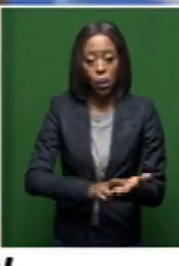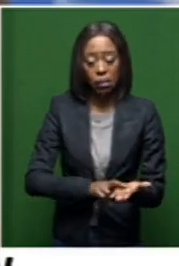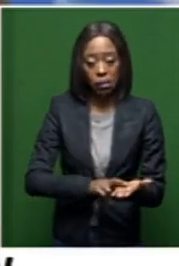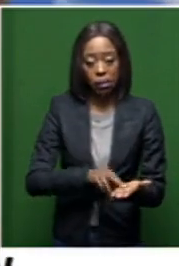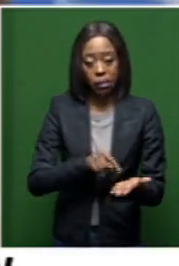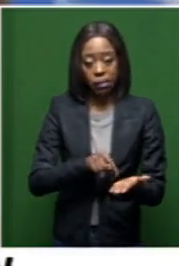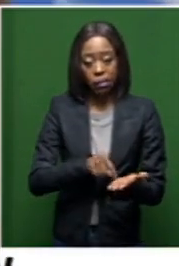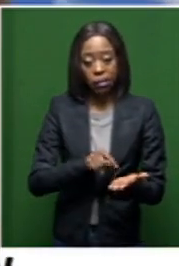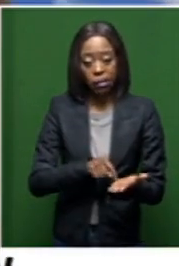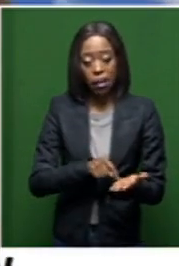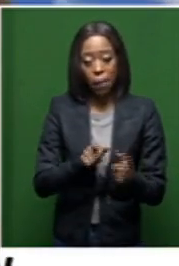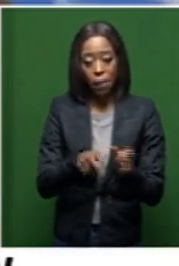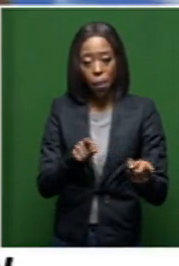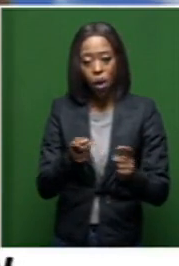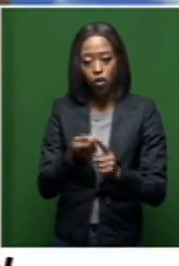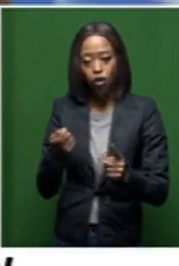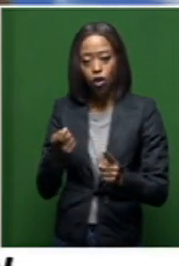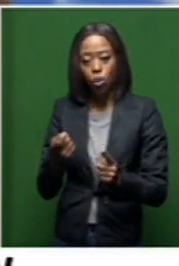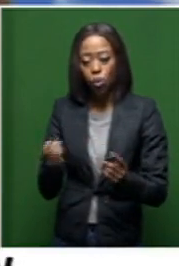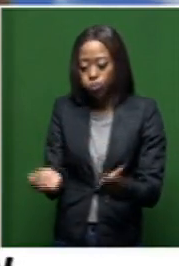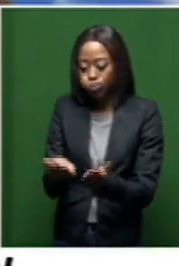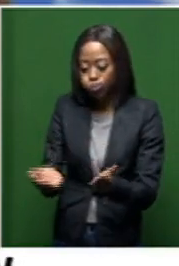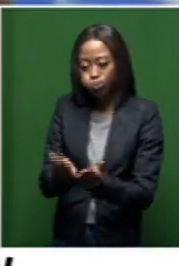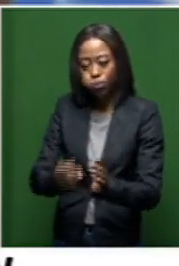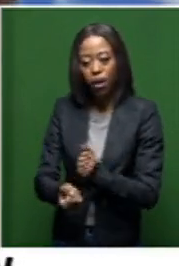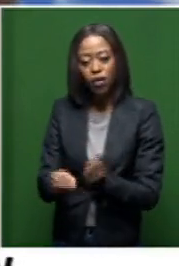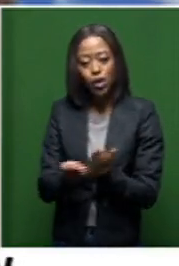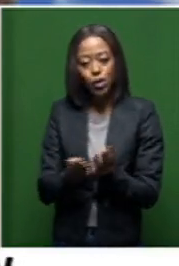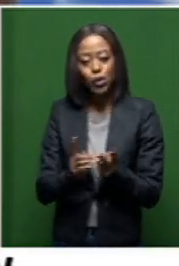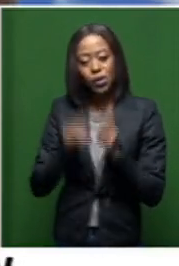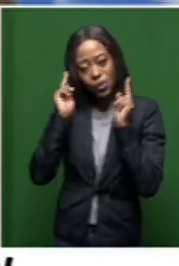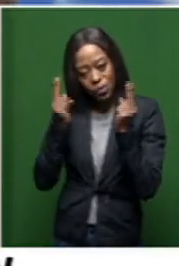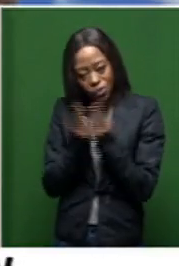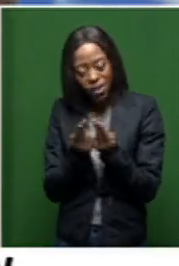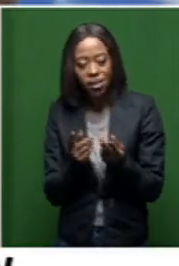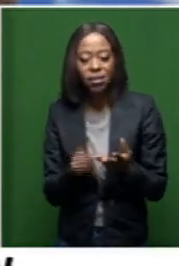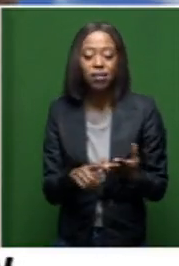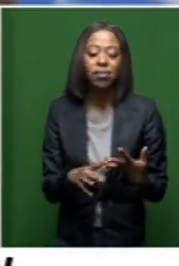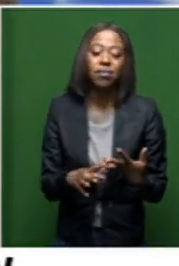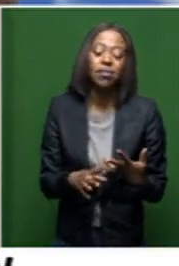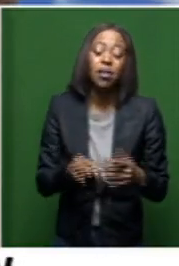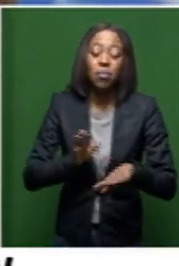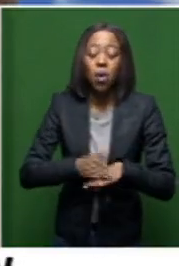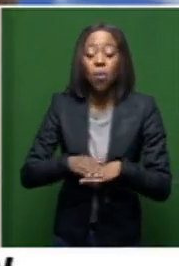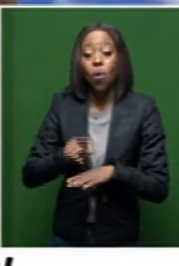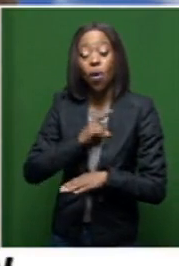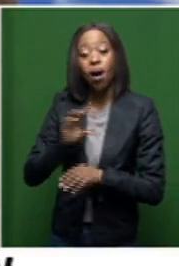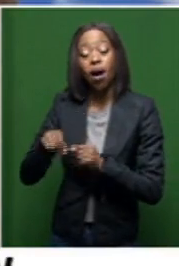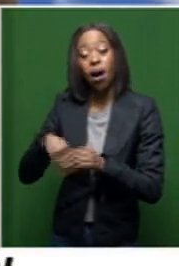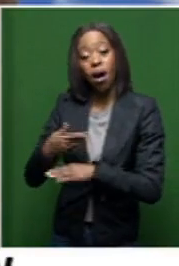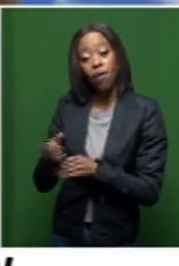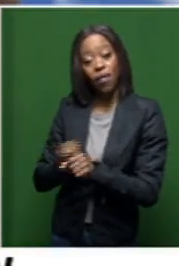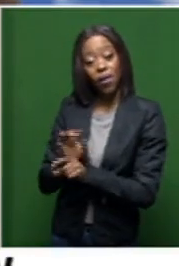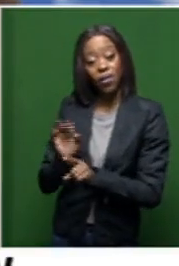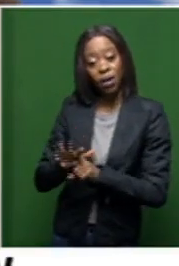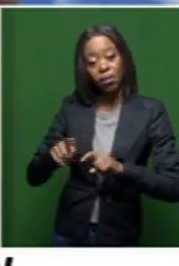heard, is coming from donor drives that are being held at schools and university campuses, especially after the COVID-19